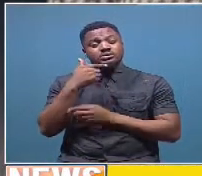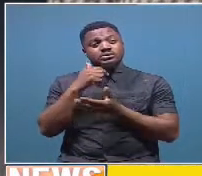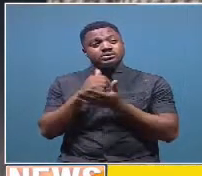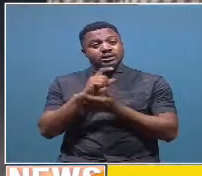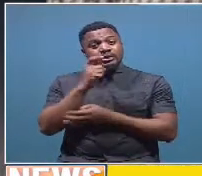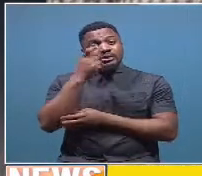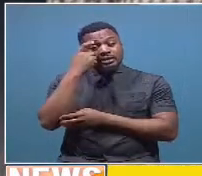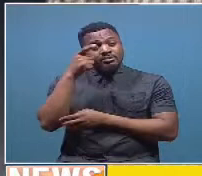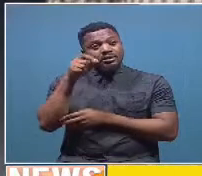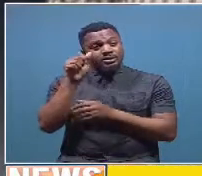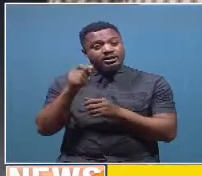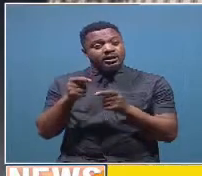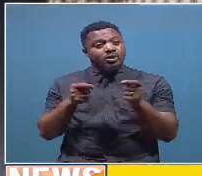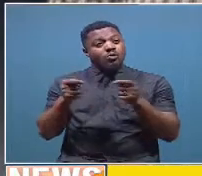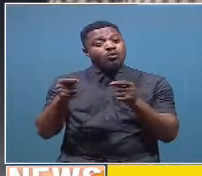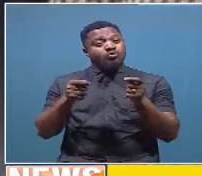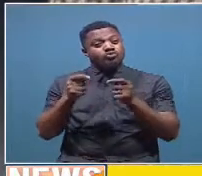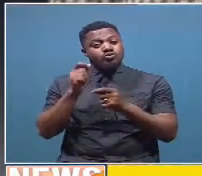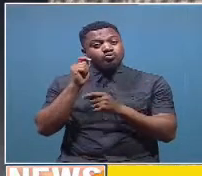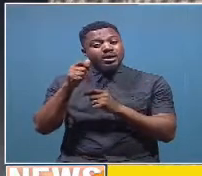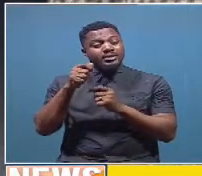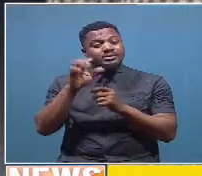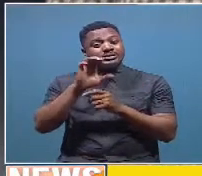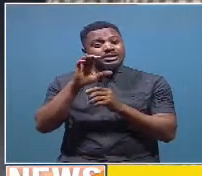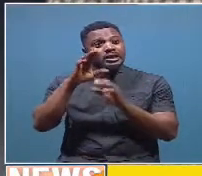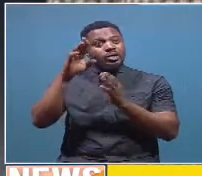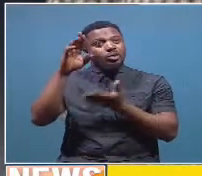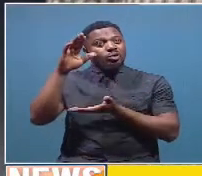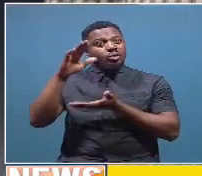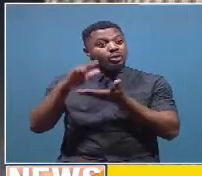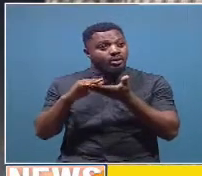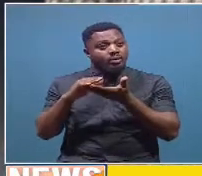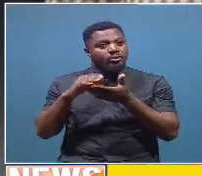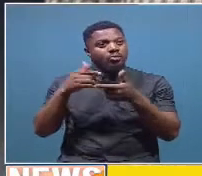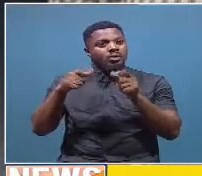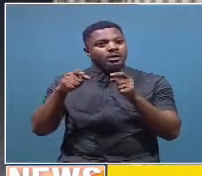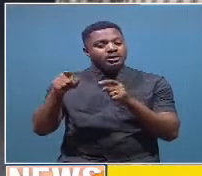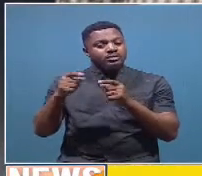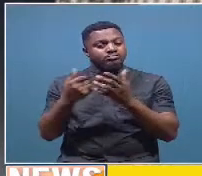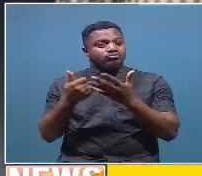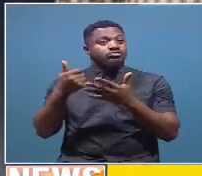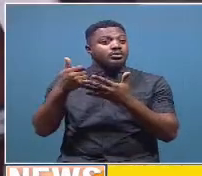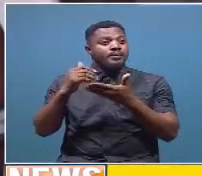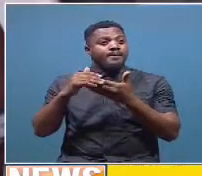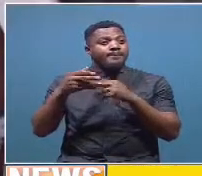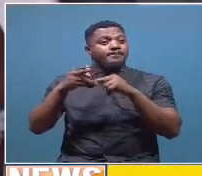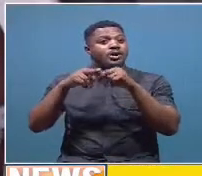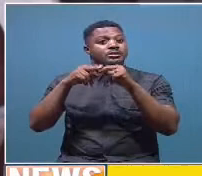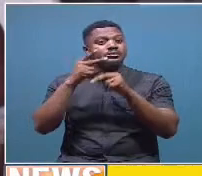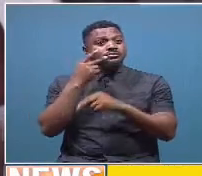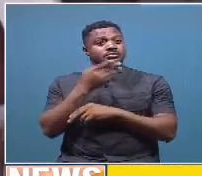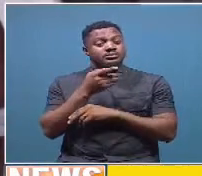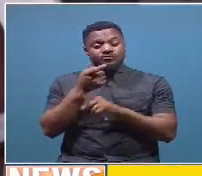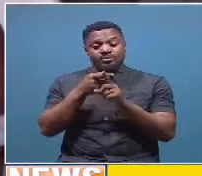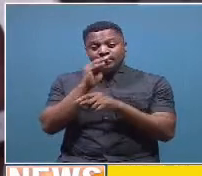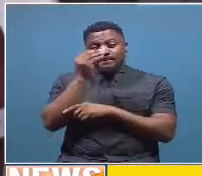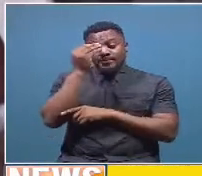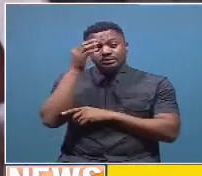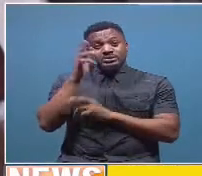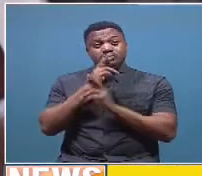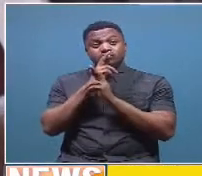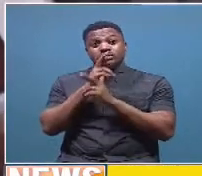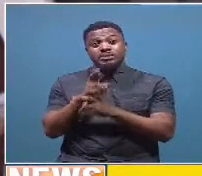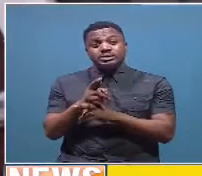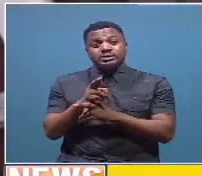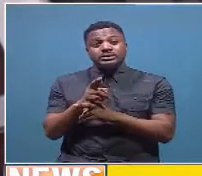says government can control the rapid depreciation of the cedi while it waives bust margins. From the minister's